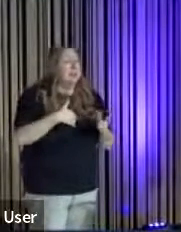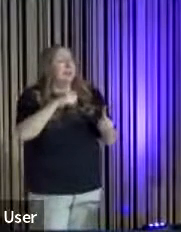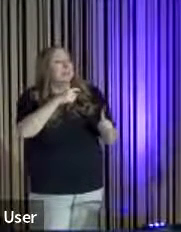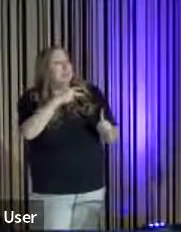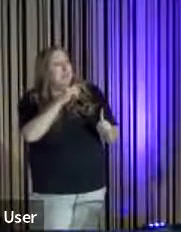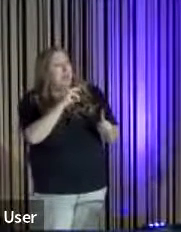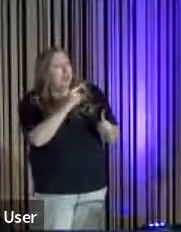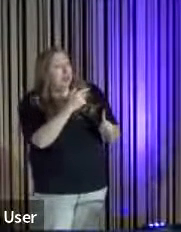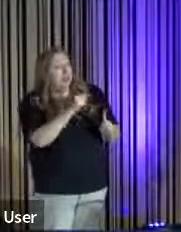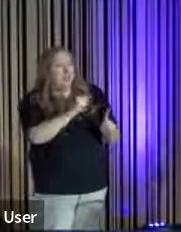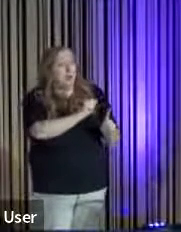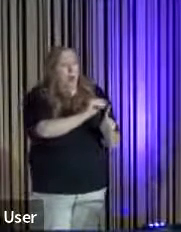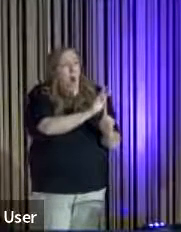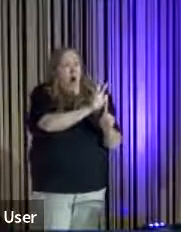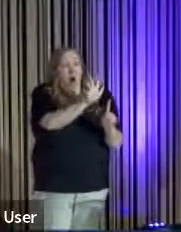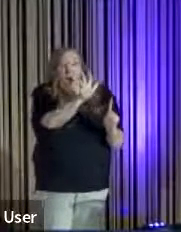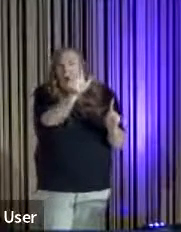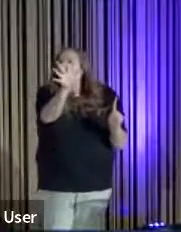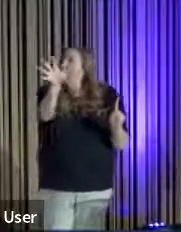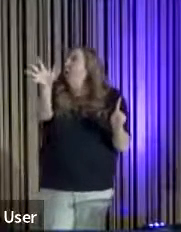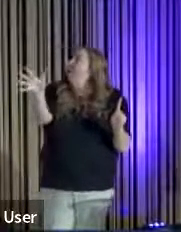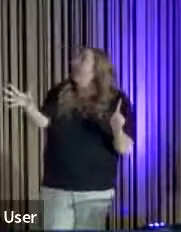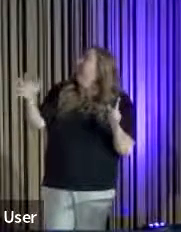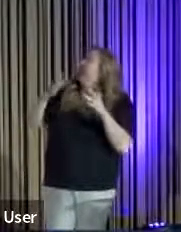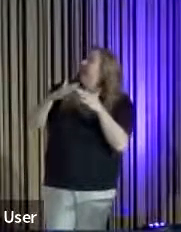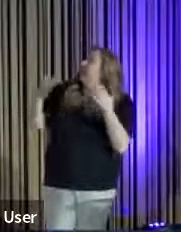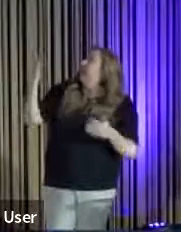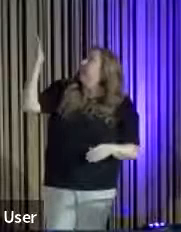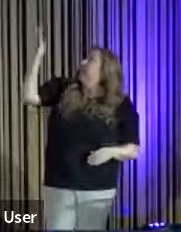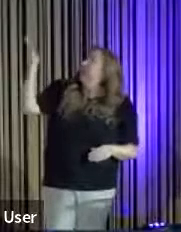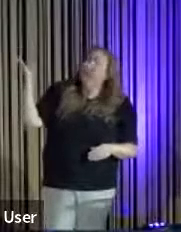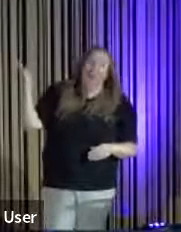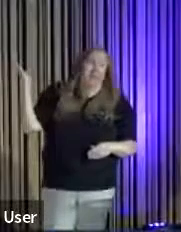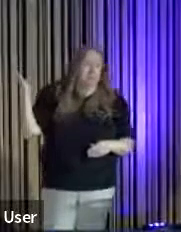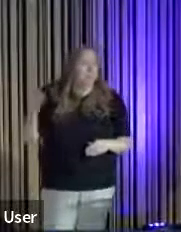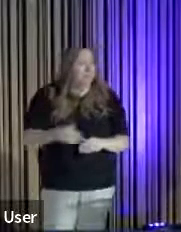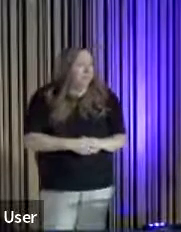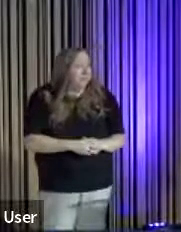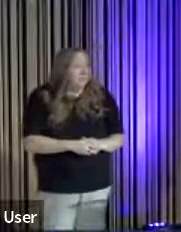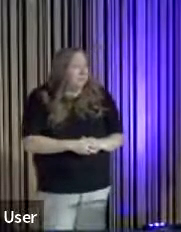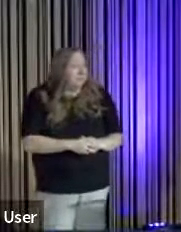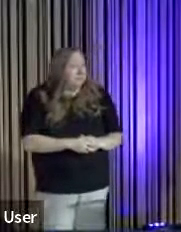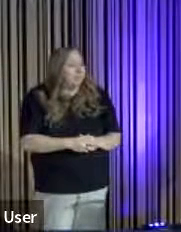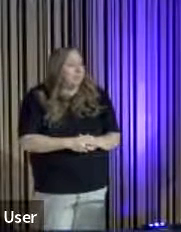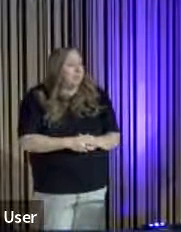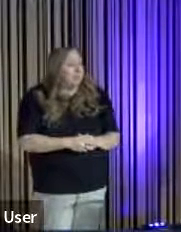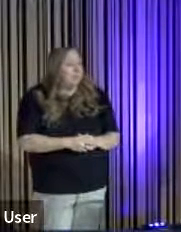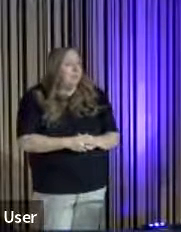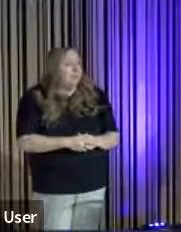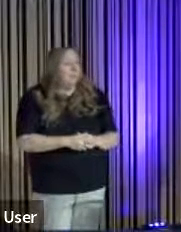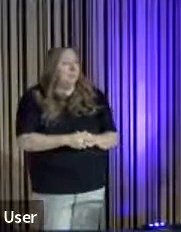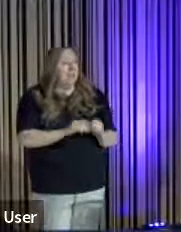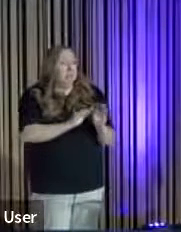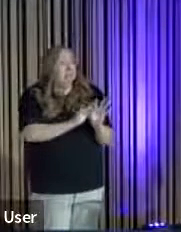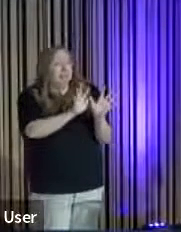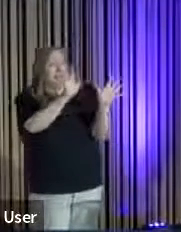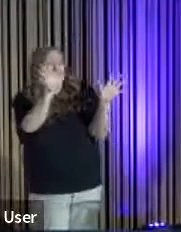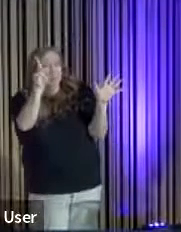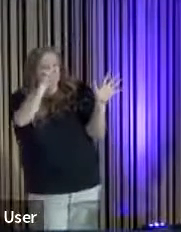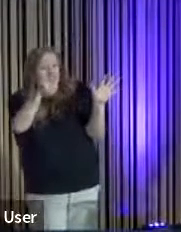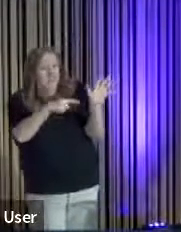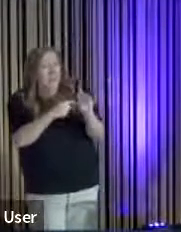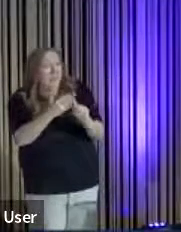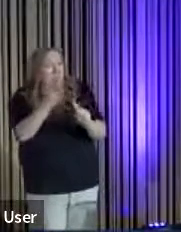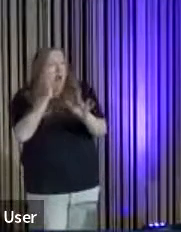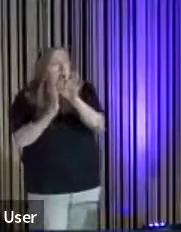sponges, is all of this incredible diversity that you see in this tree of life, going back, to the very origins of life on our